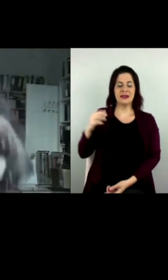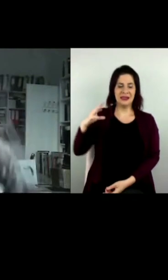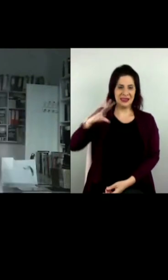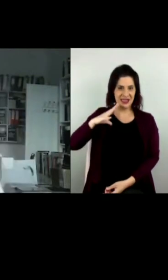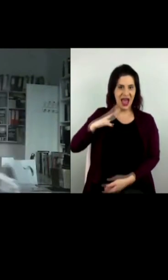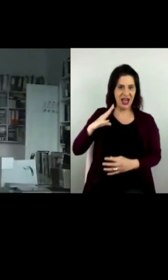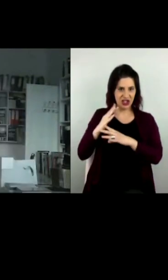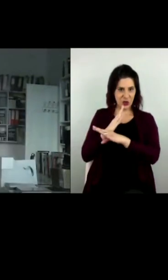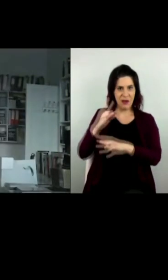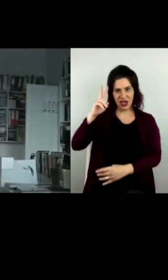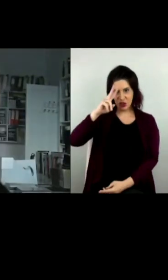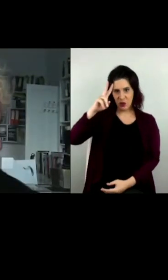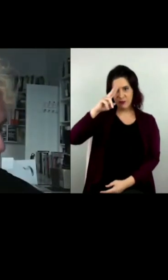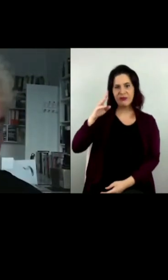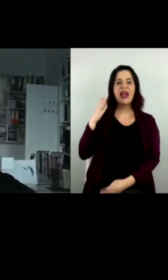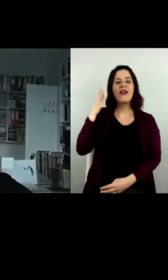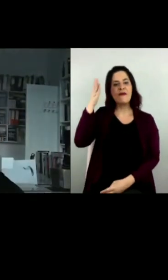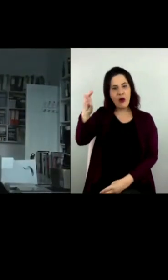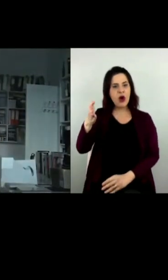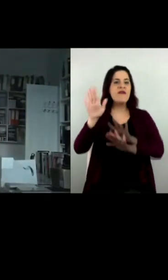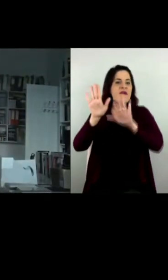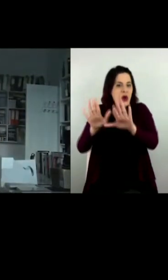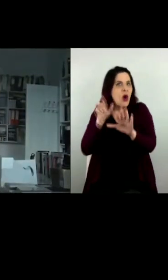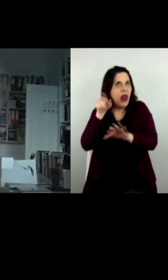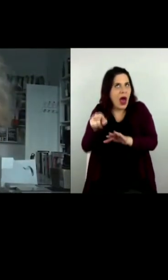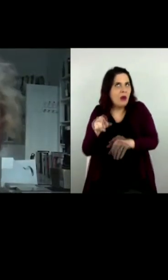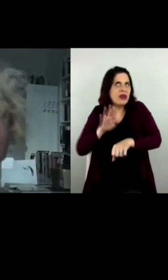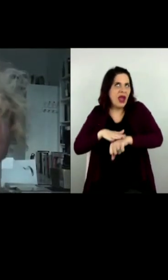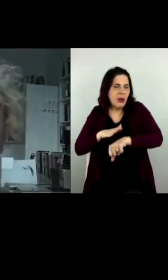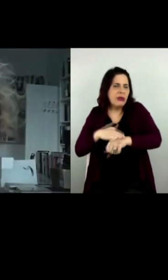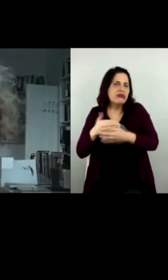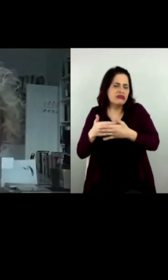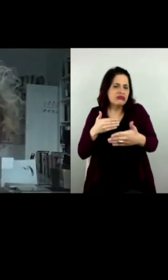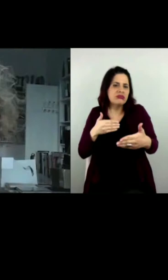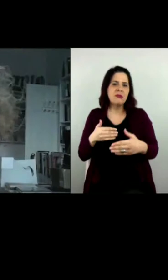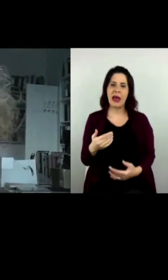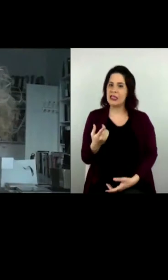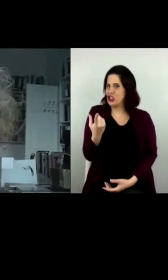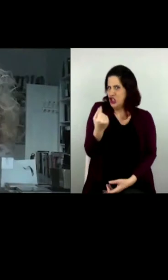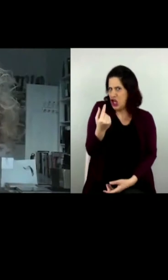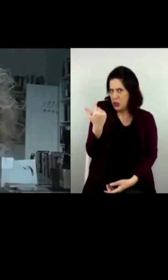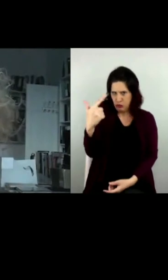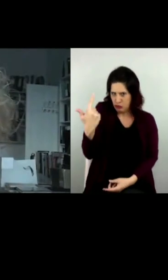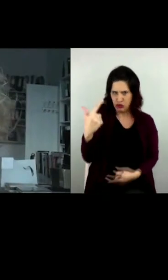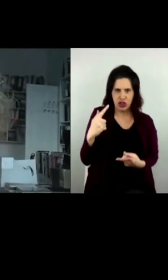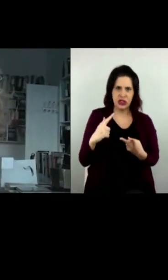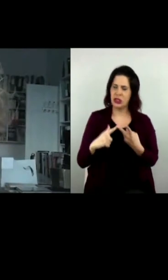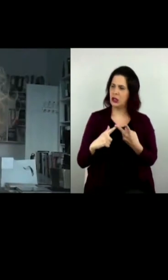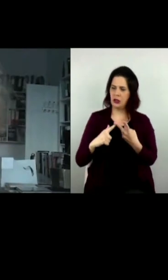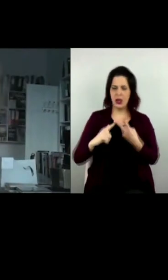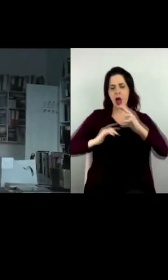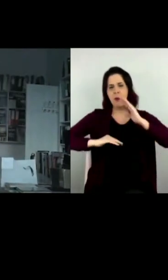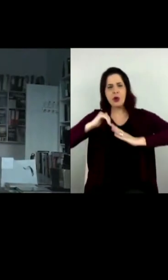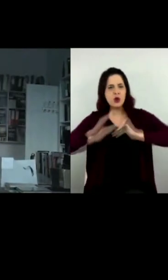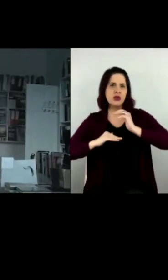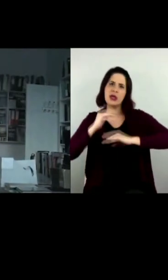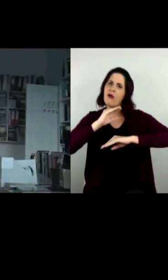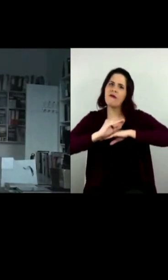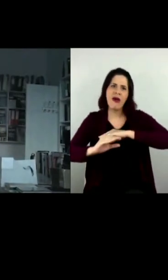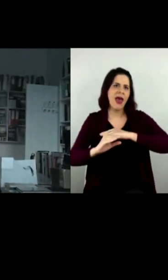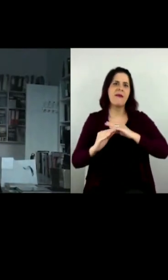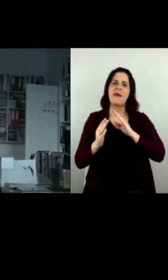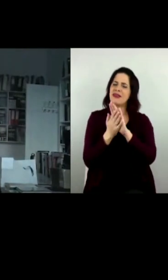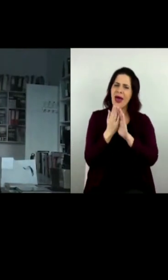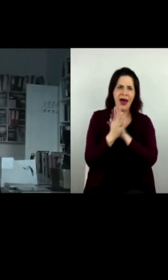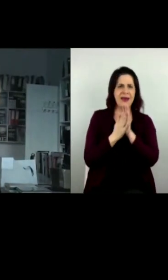had a fascinating time. And I had no budget, no money, no producer, no schedule, no script, no